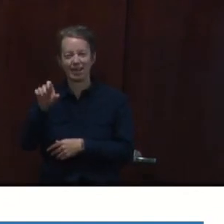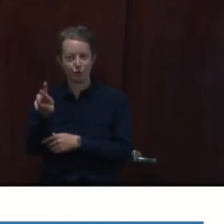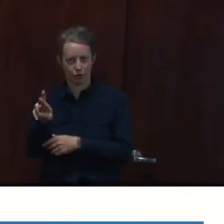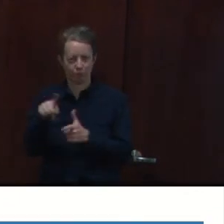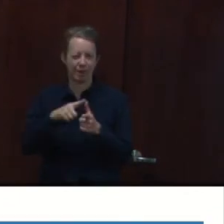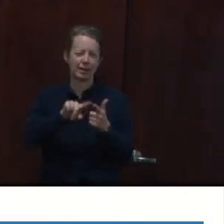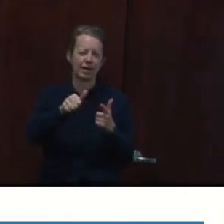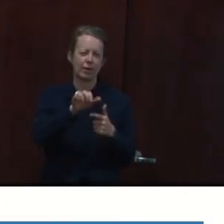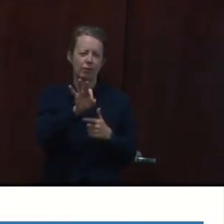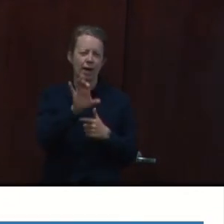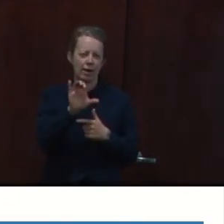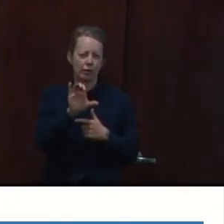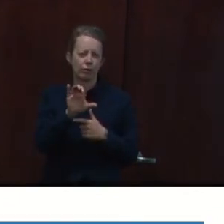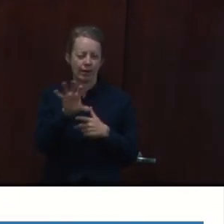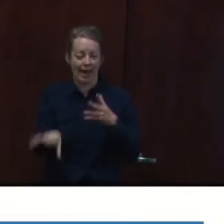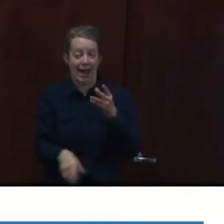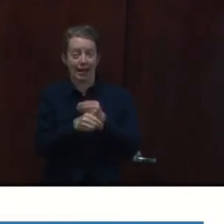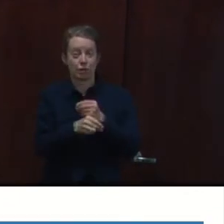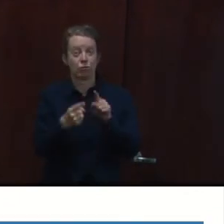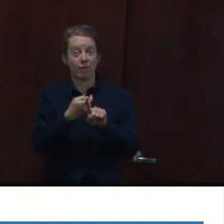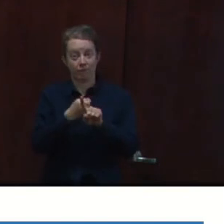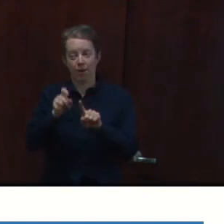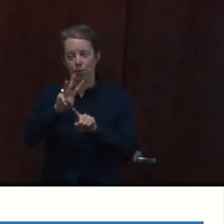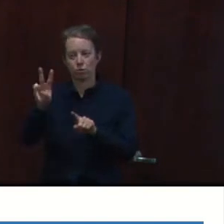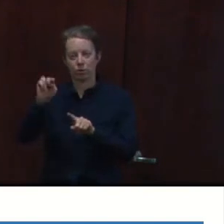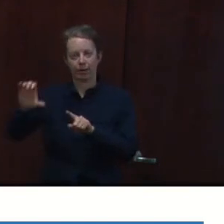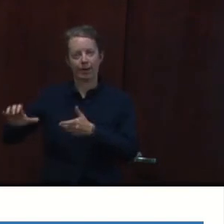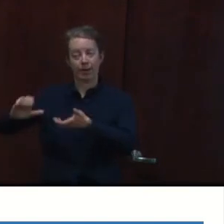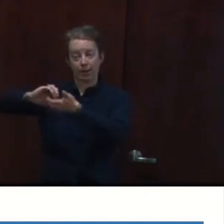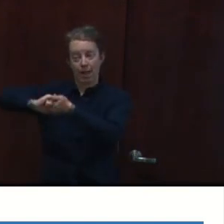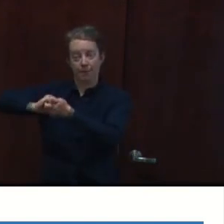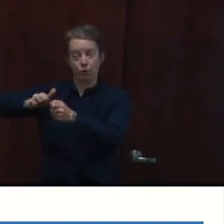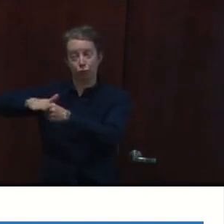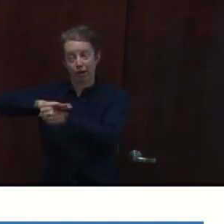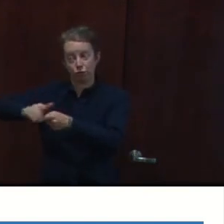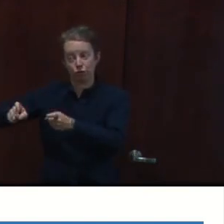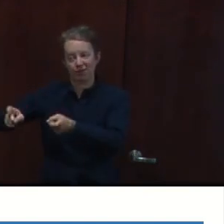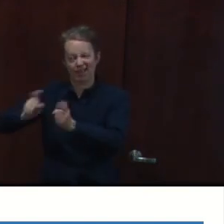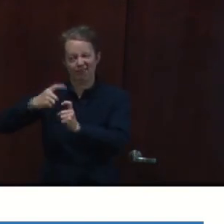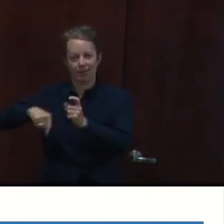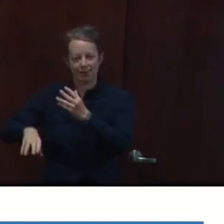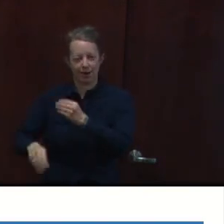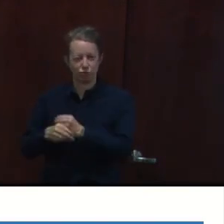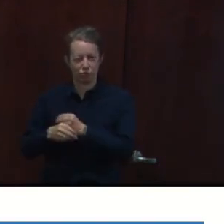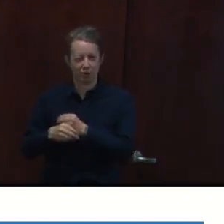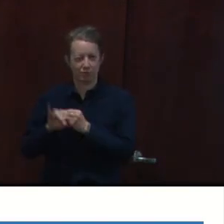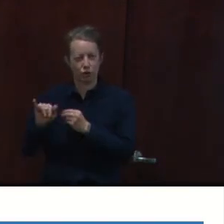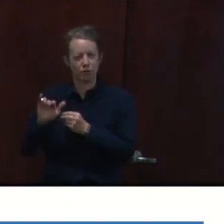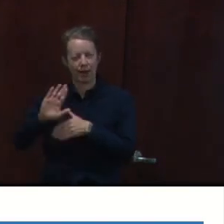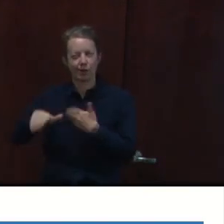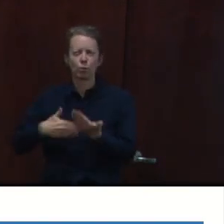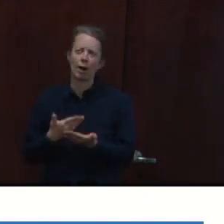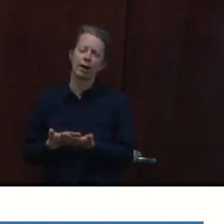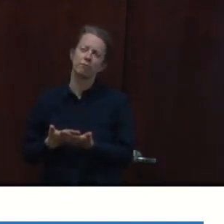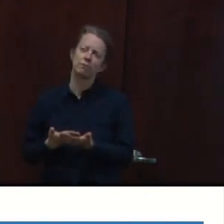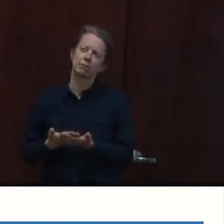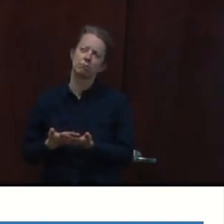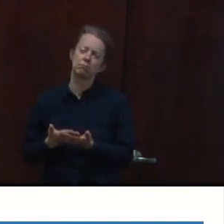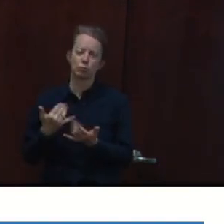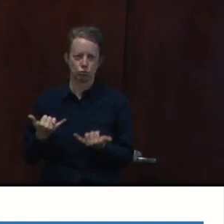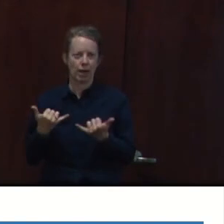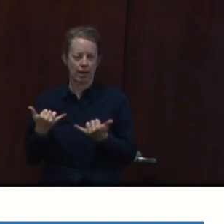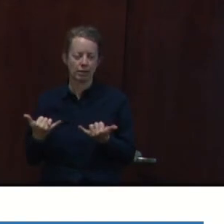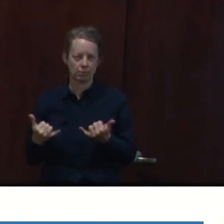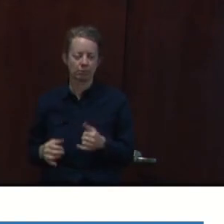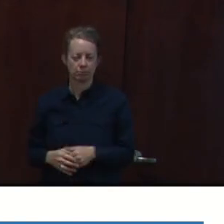bump from the Western North Carolina collaborative that we're doing as a region. That arrived, at least one of those arrived